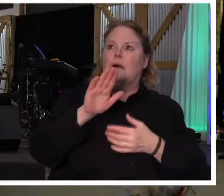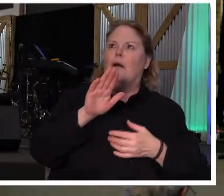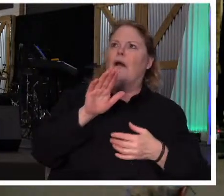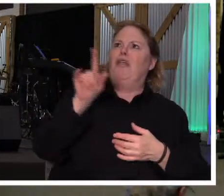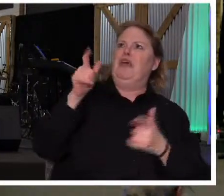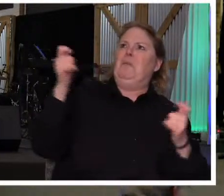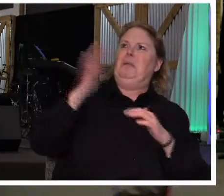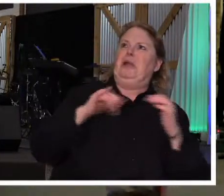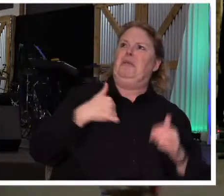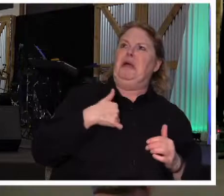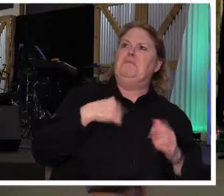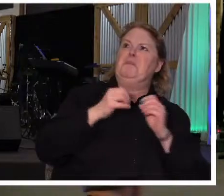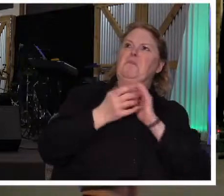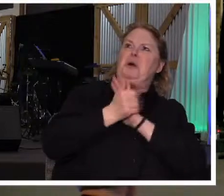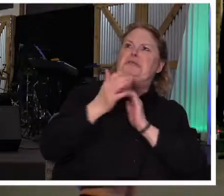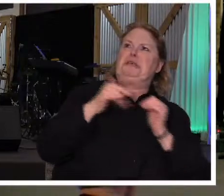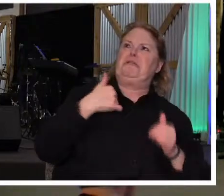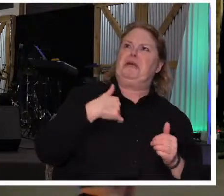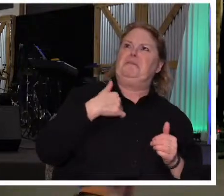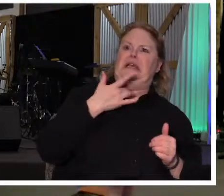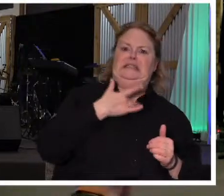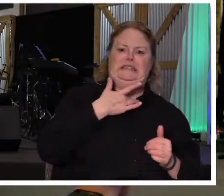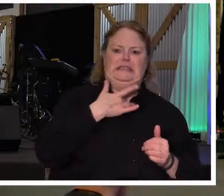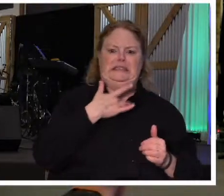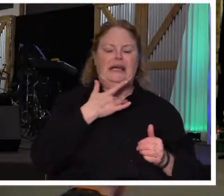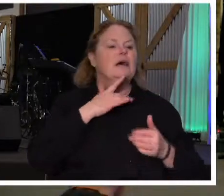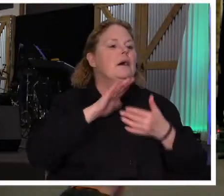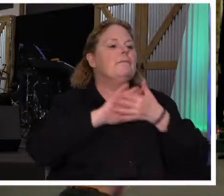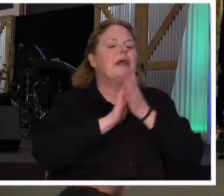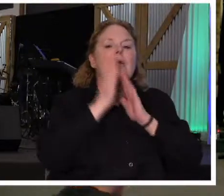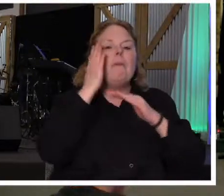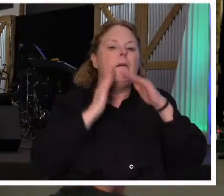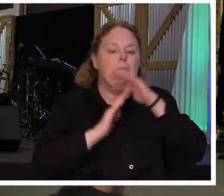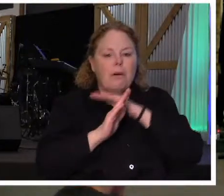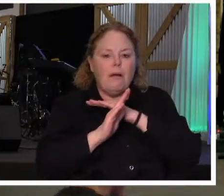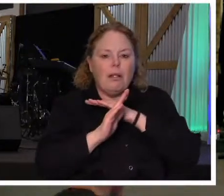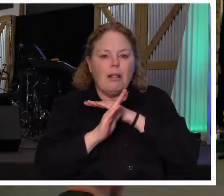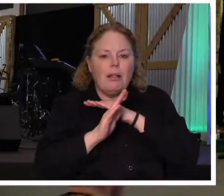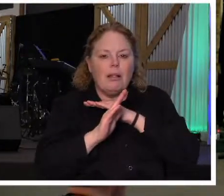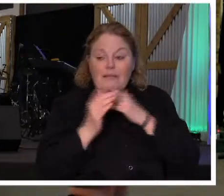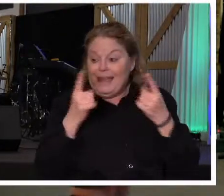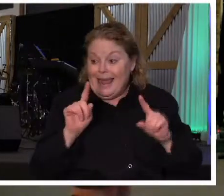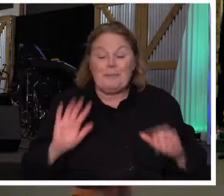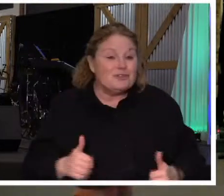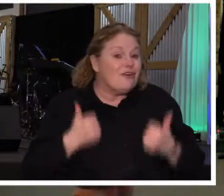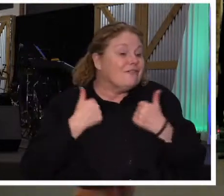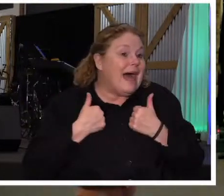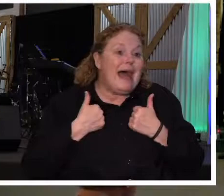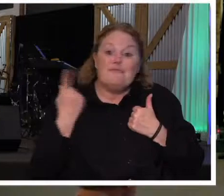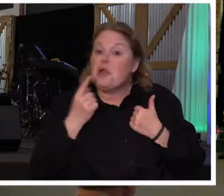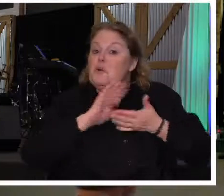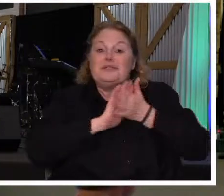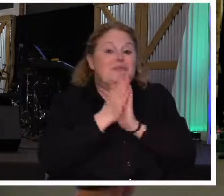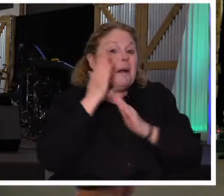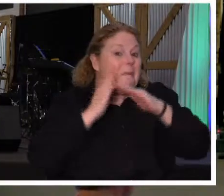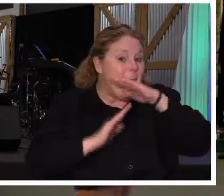pounds. You know, and there's these humbling things that take place within our lives as we look at